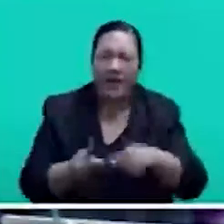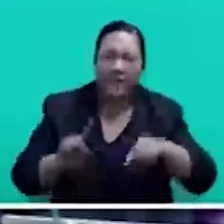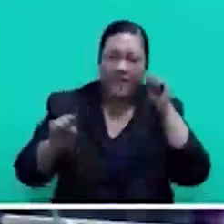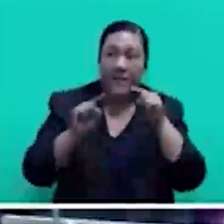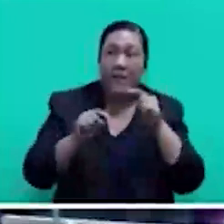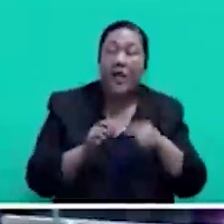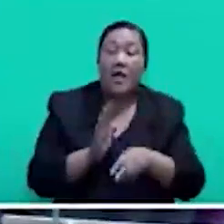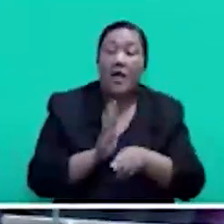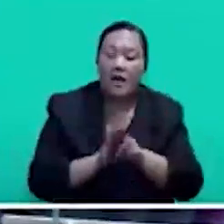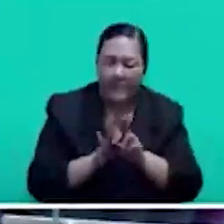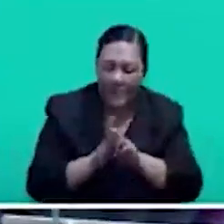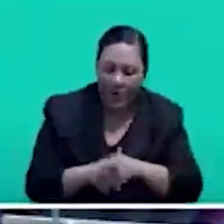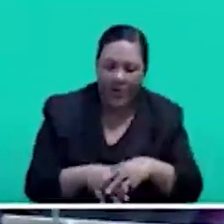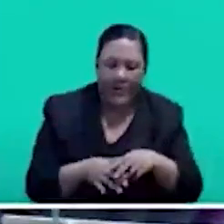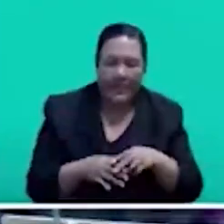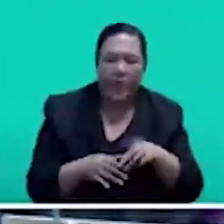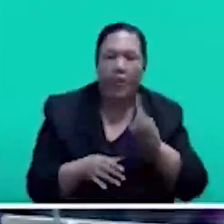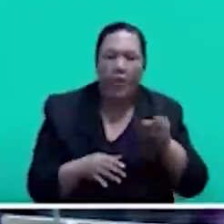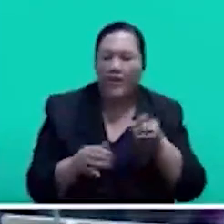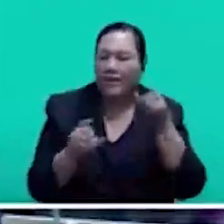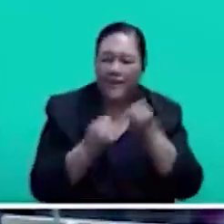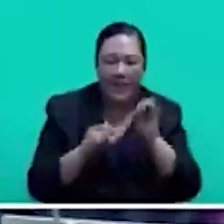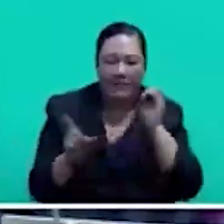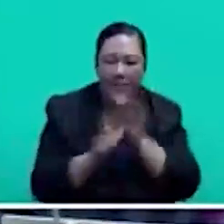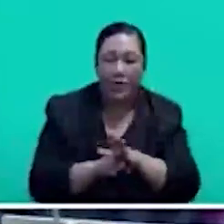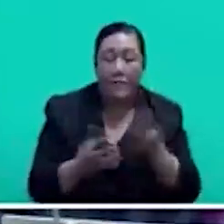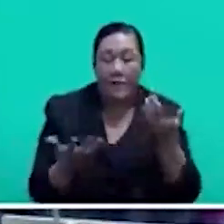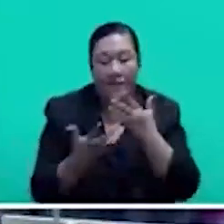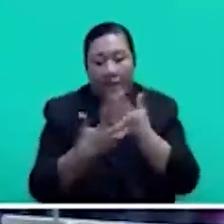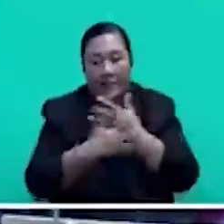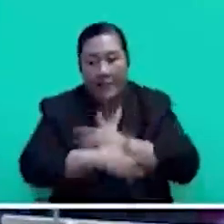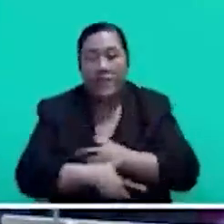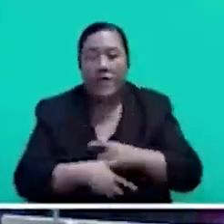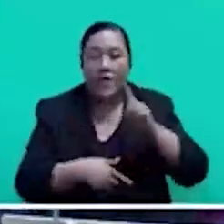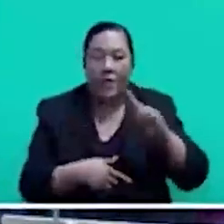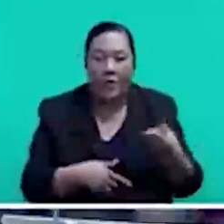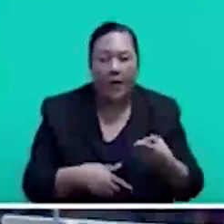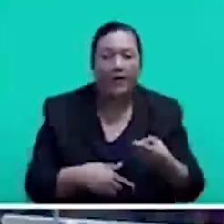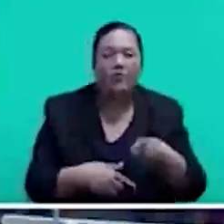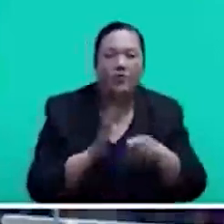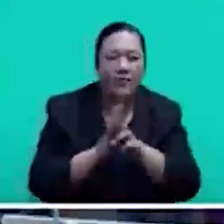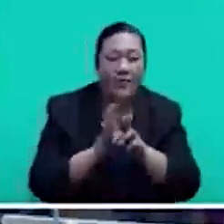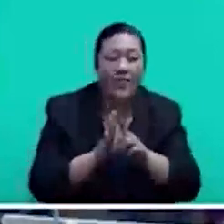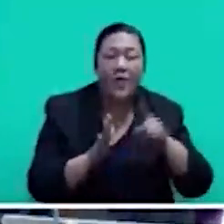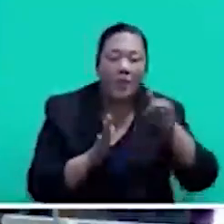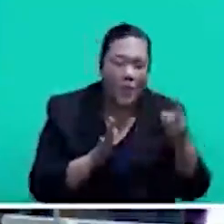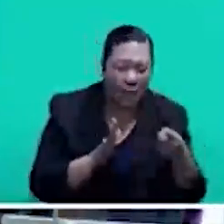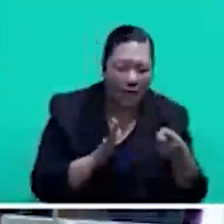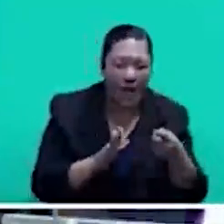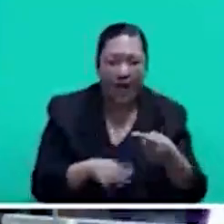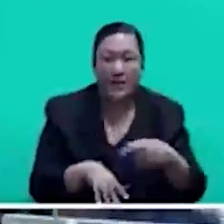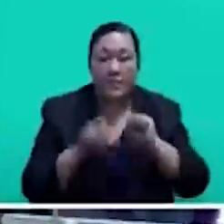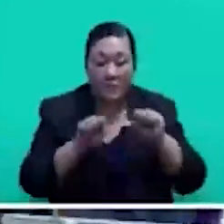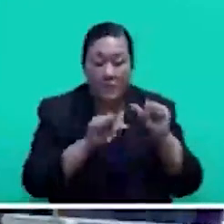utmost importance. By proactively adapting to evolving security challenges, we strengthen our ability to protect